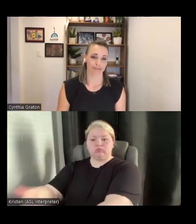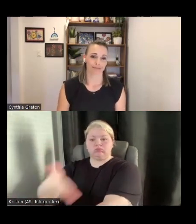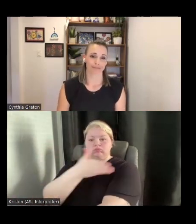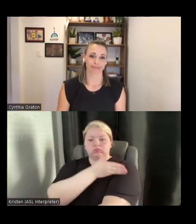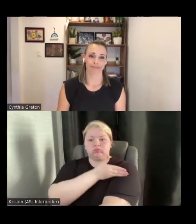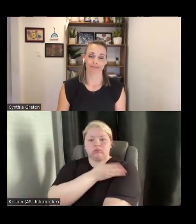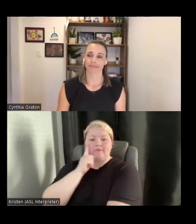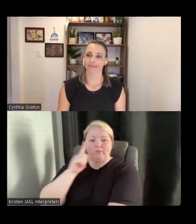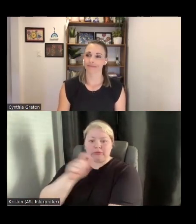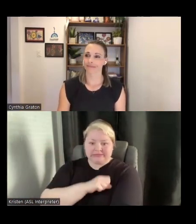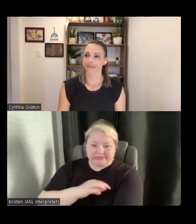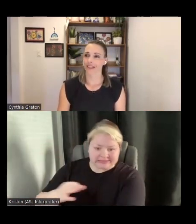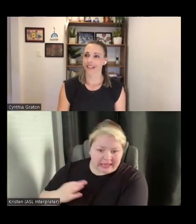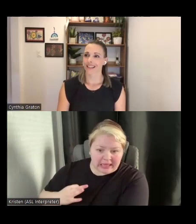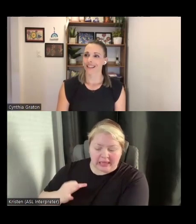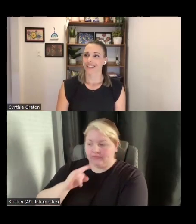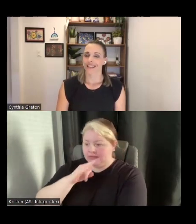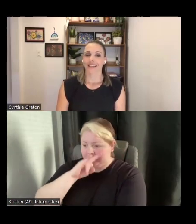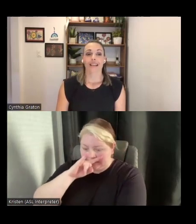everyone.